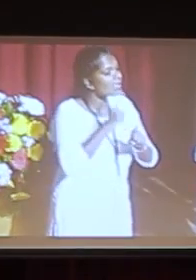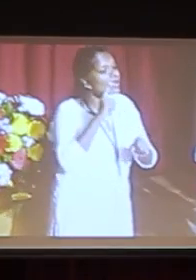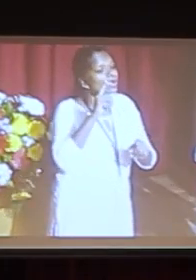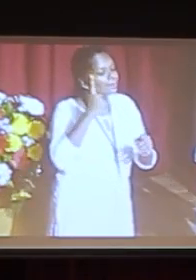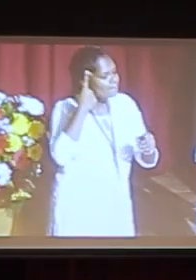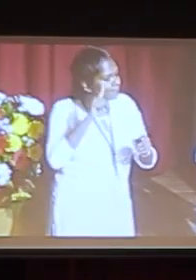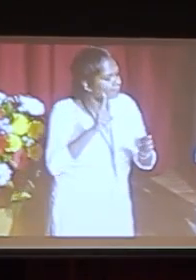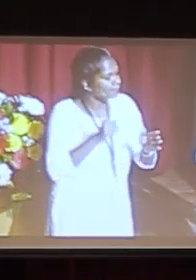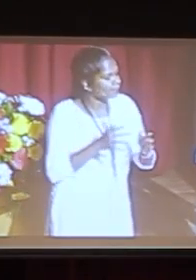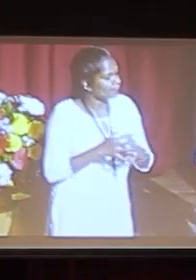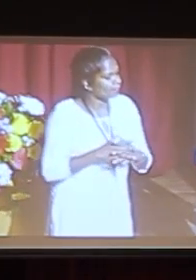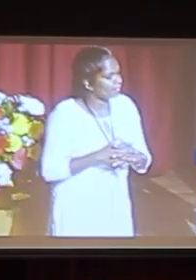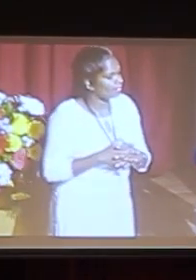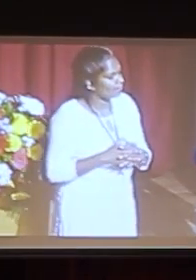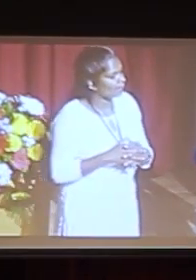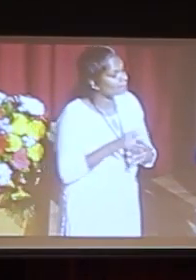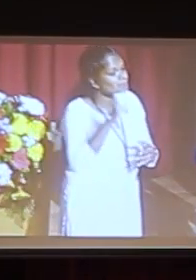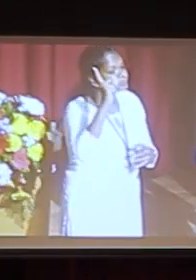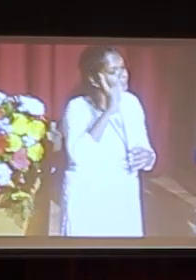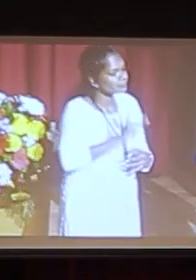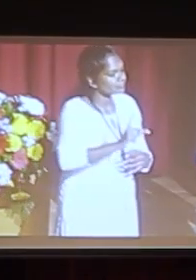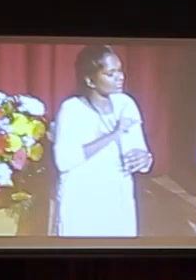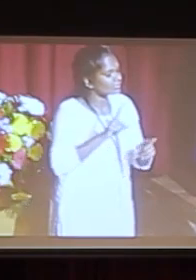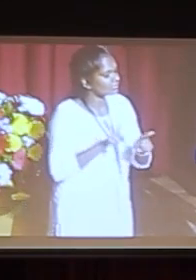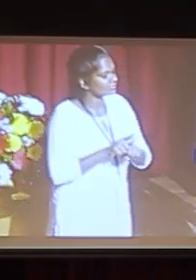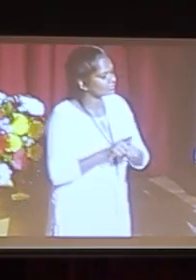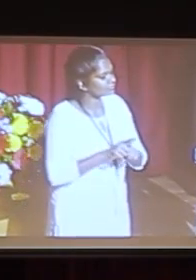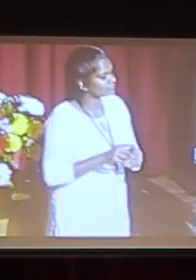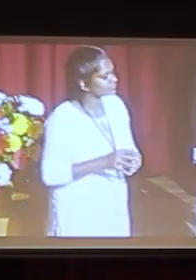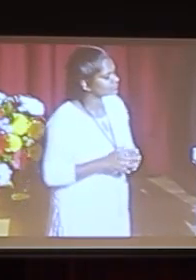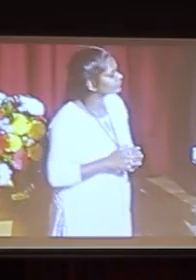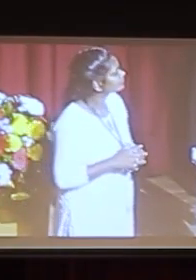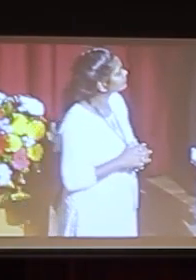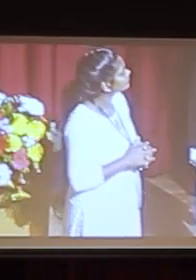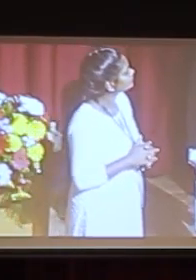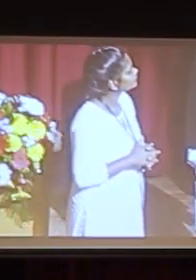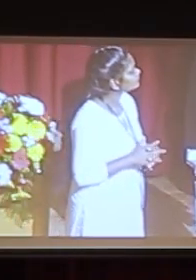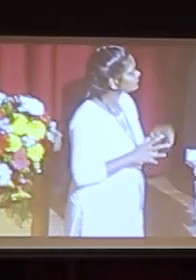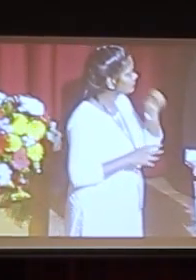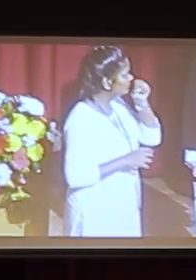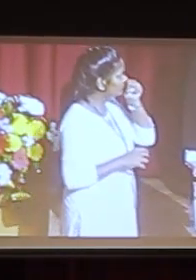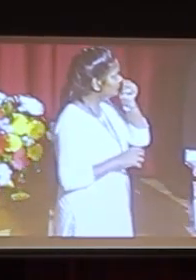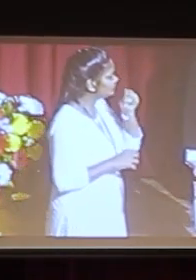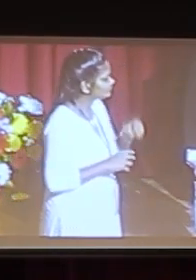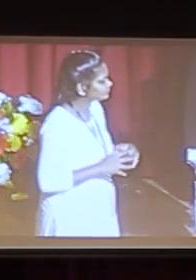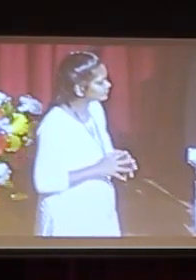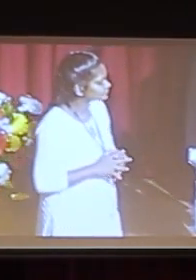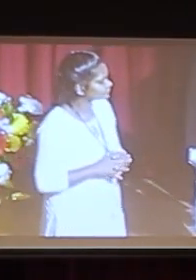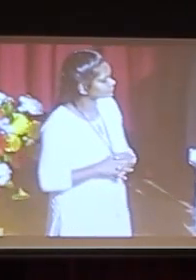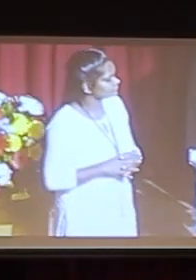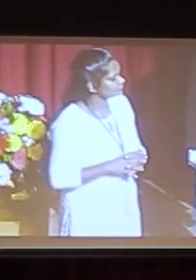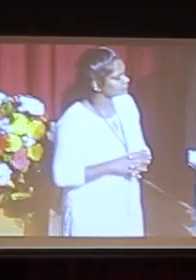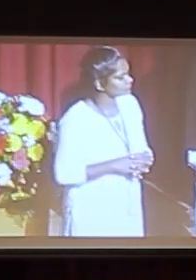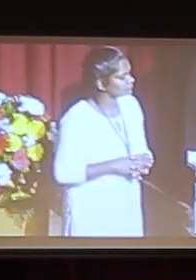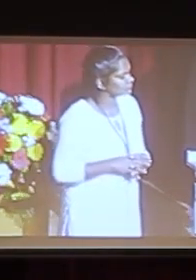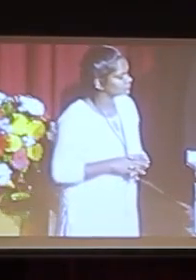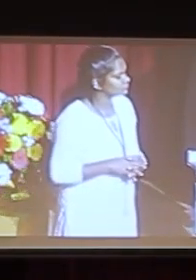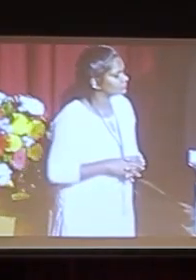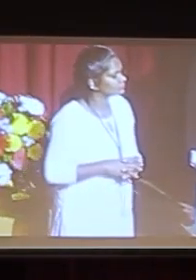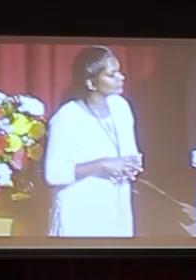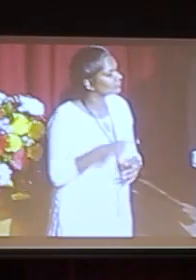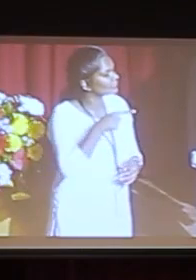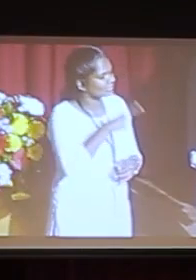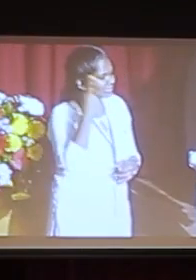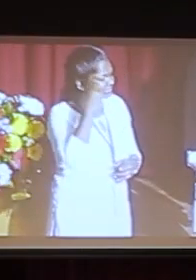meant number 2 is in the superscript. For example, H2O. So the 2 is in the superscript. So